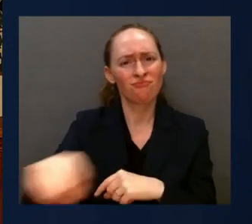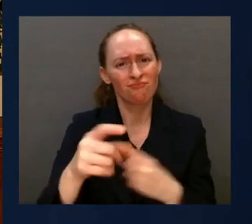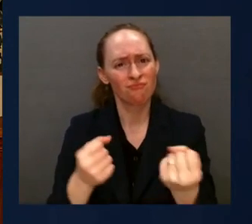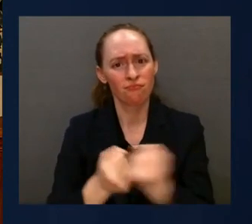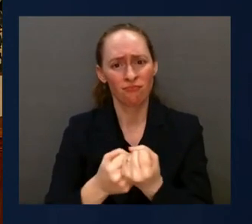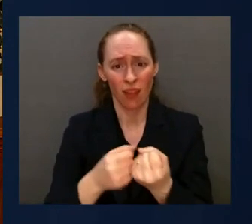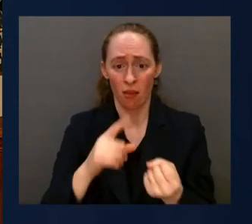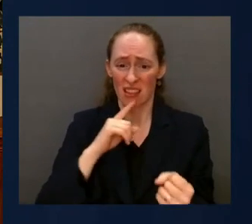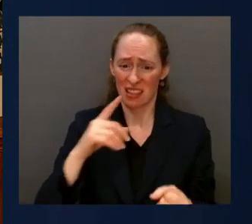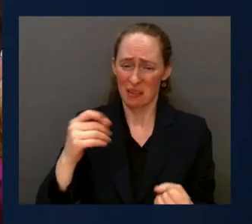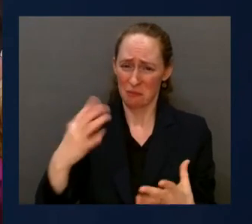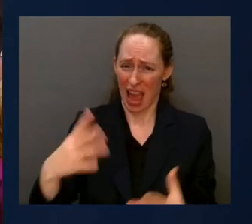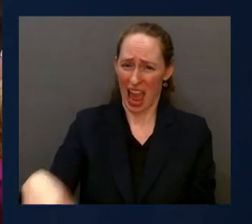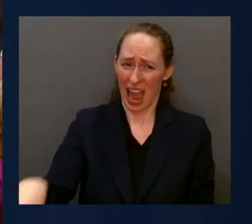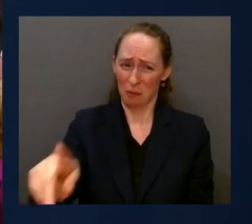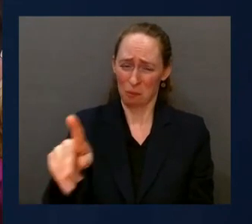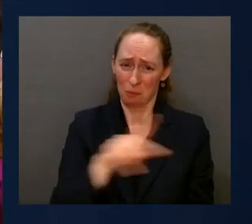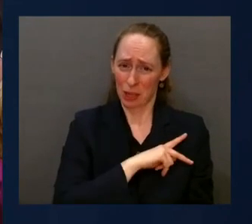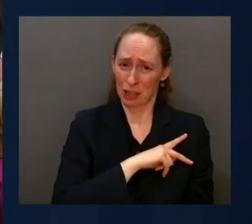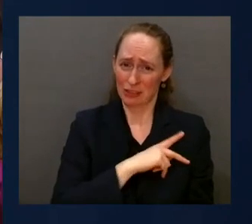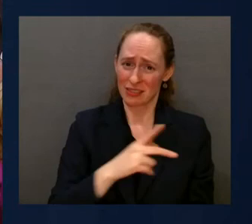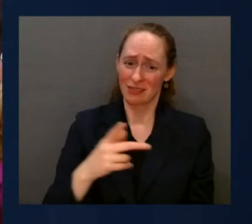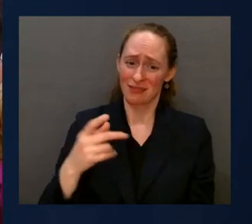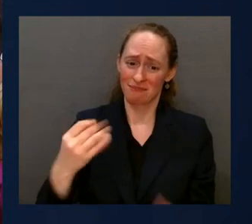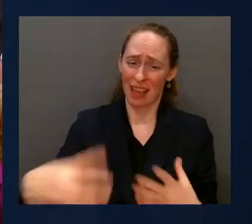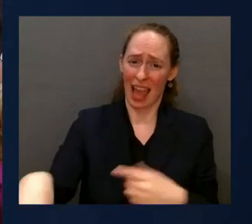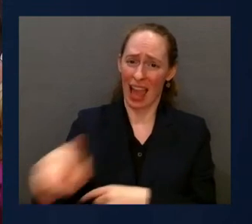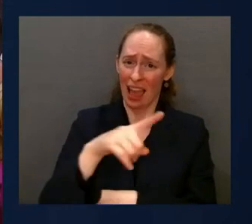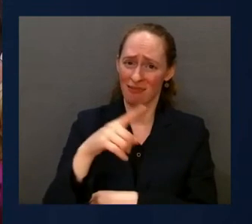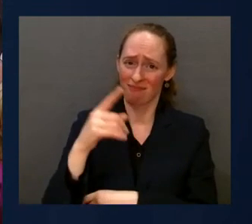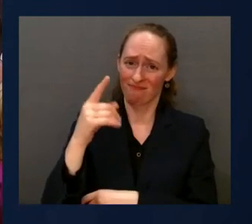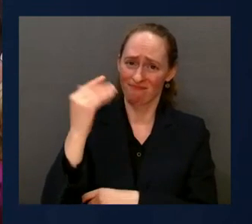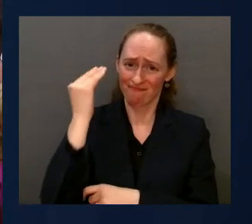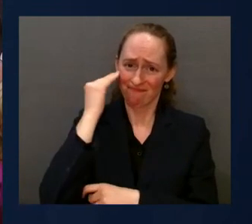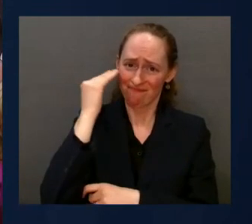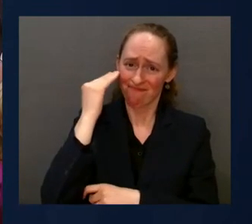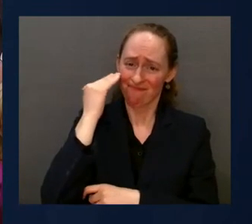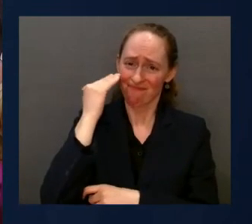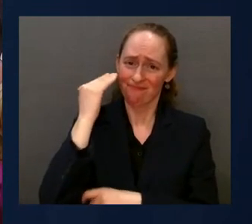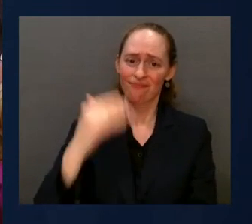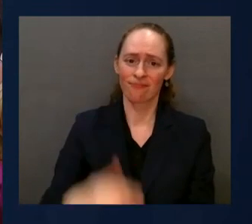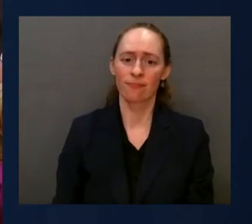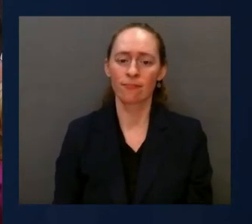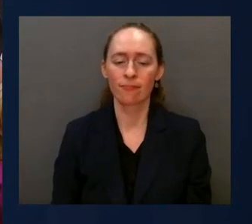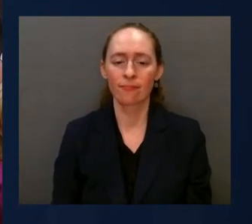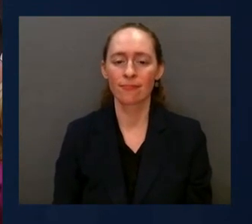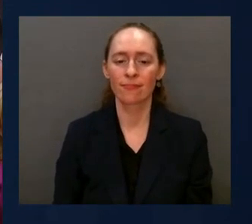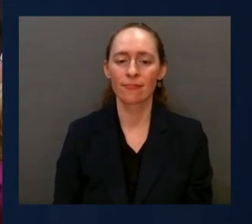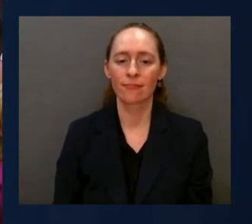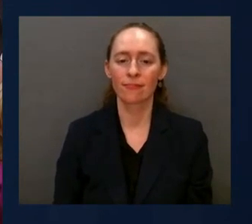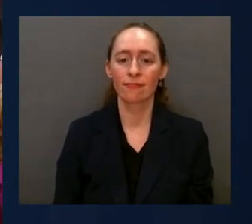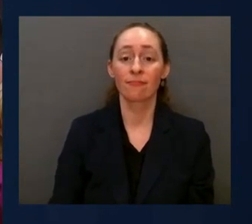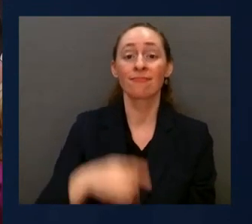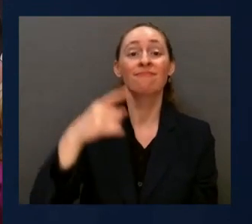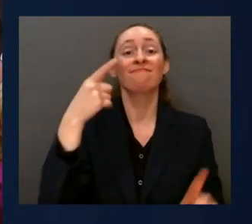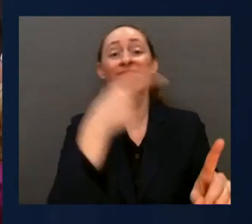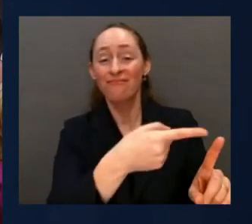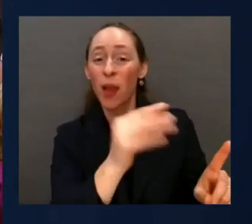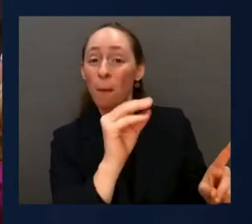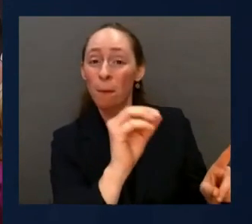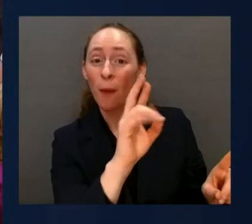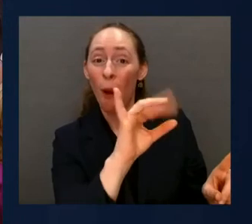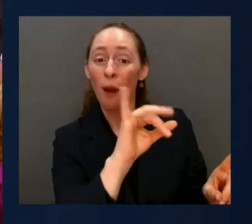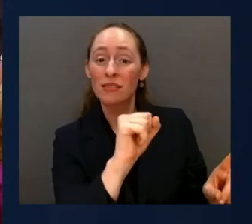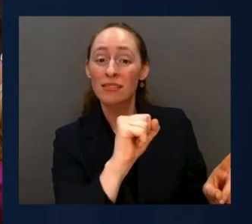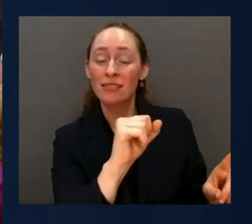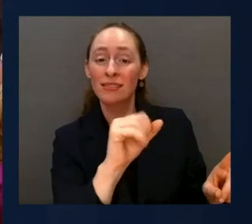Joining us are Morris and Candice, an Irishman and a daughter of immigrants from Panama. They met and fell in